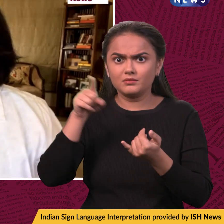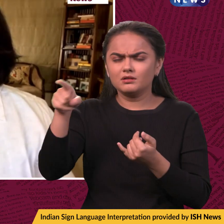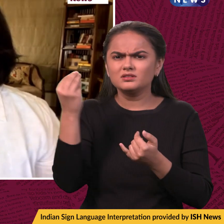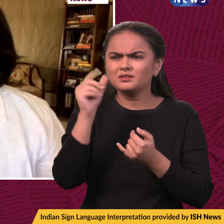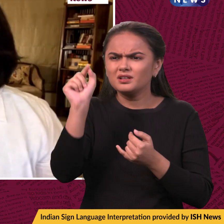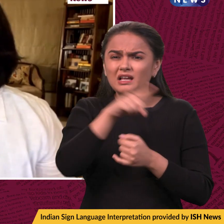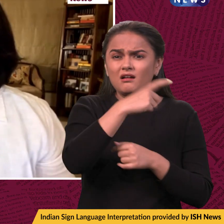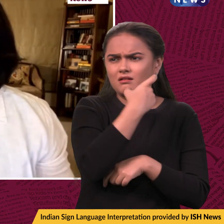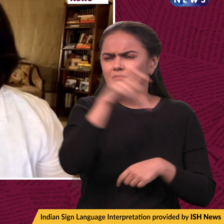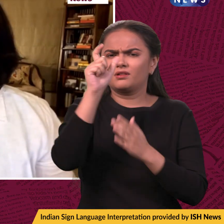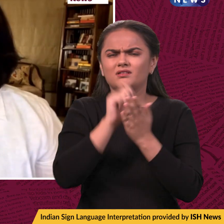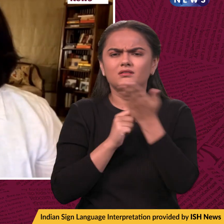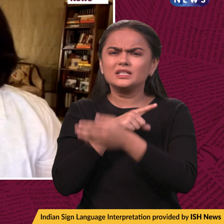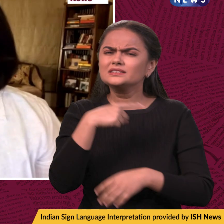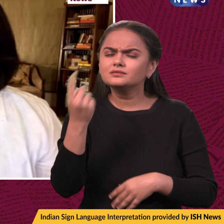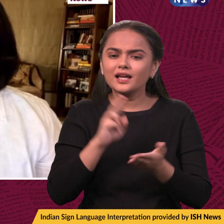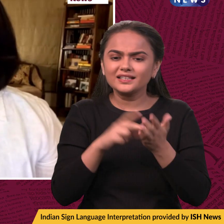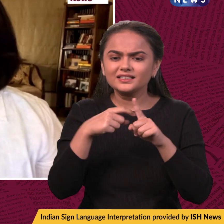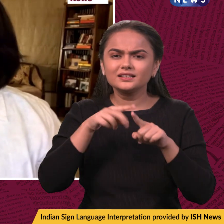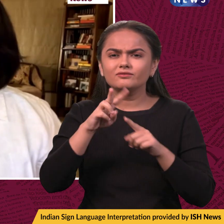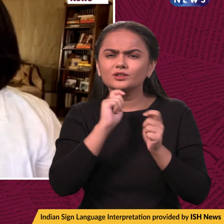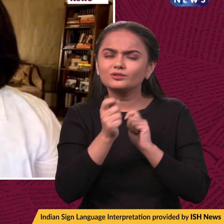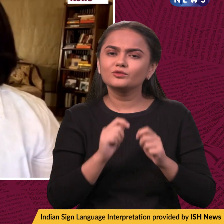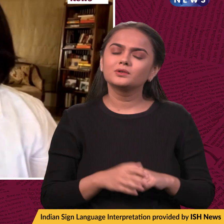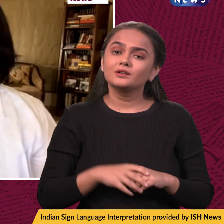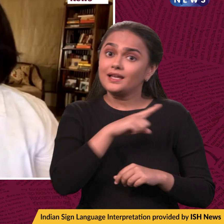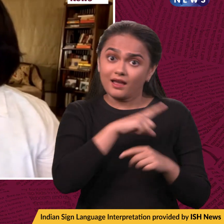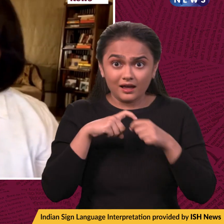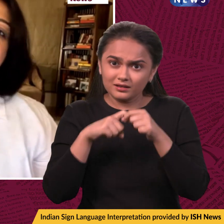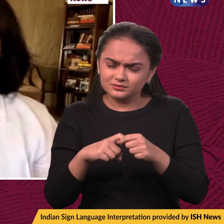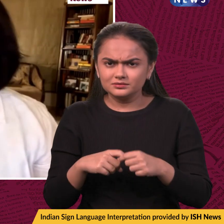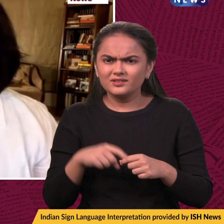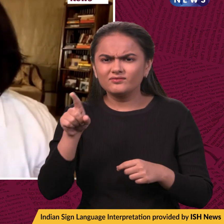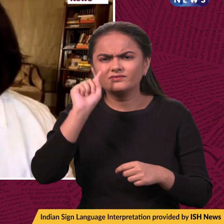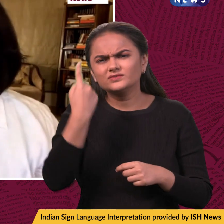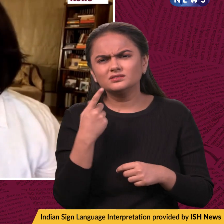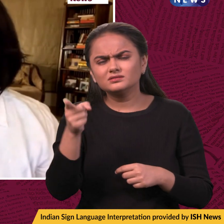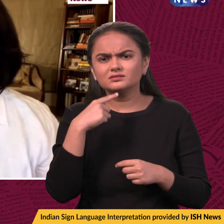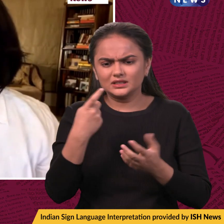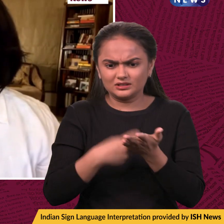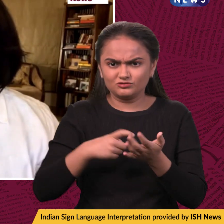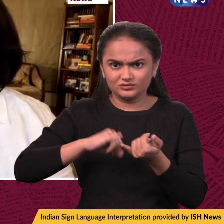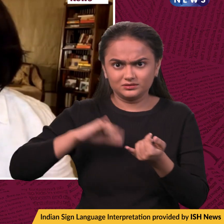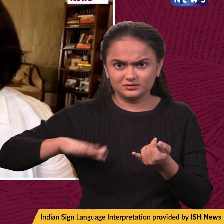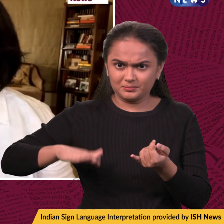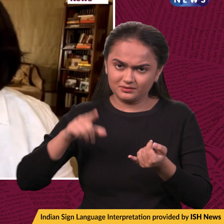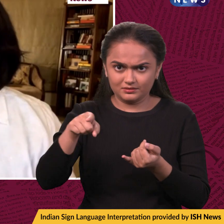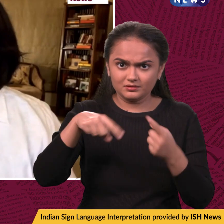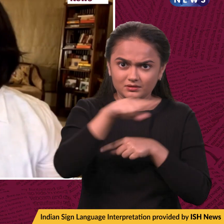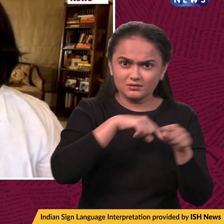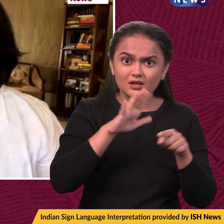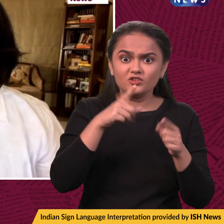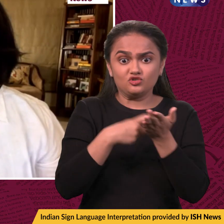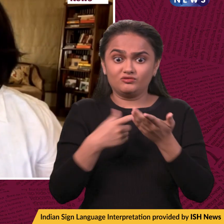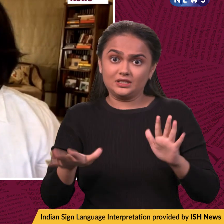in an interview to NDTV. Now, in the interview, when asked why he first of all accepted that Rajya Sabha seat so close